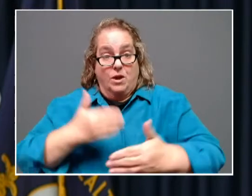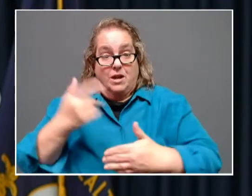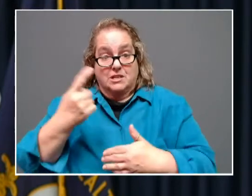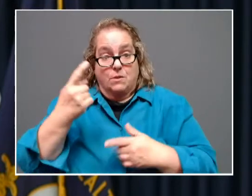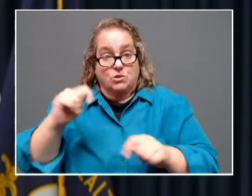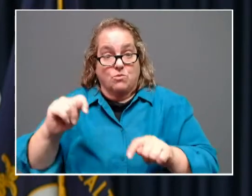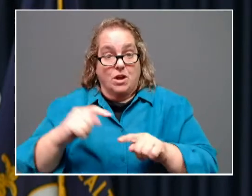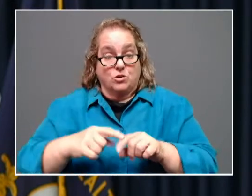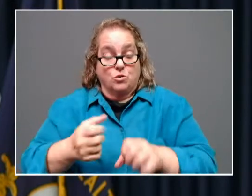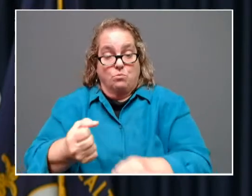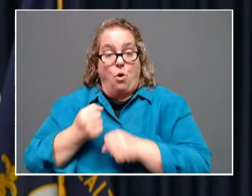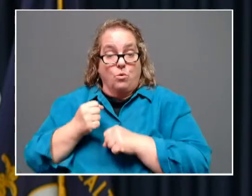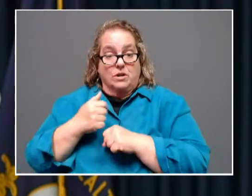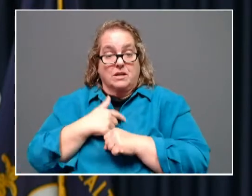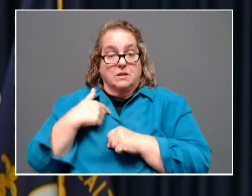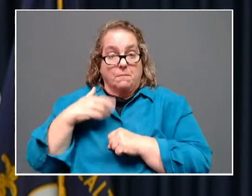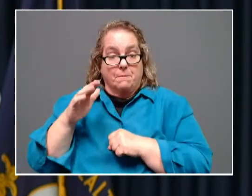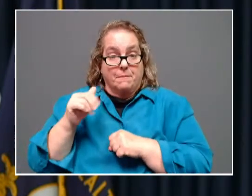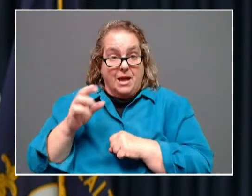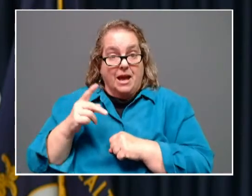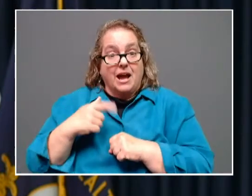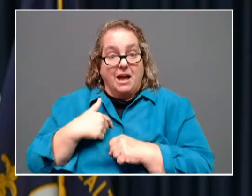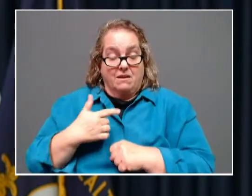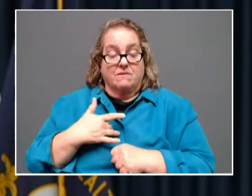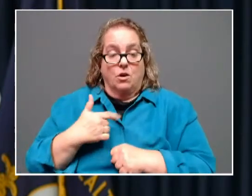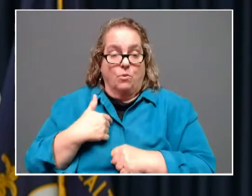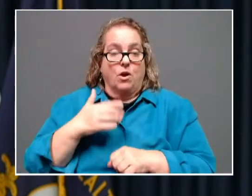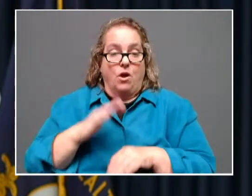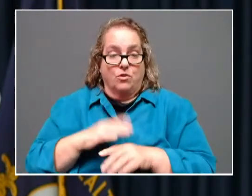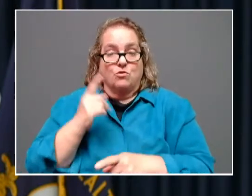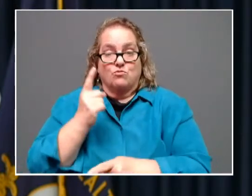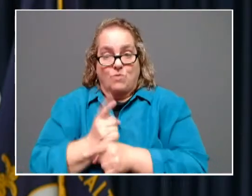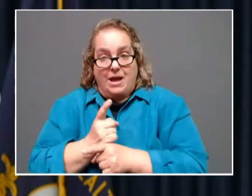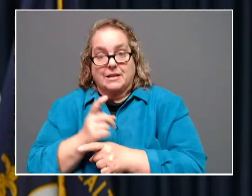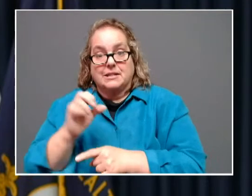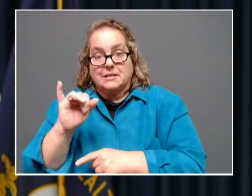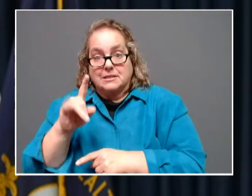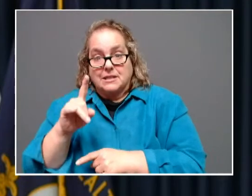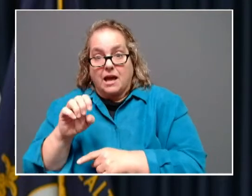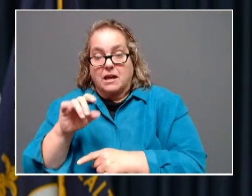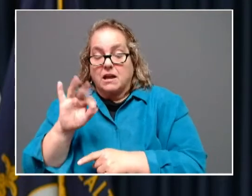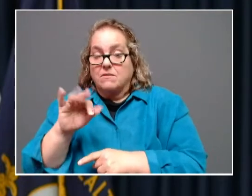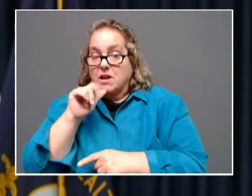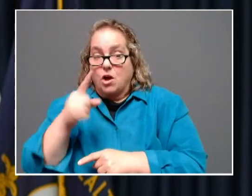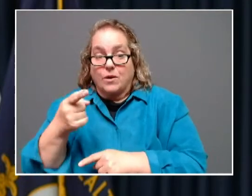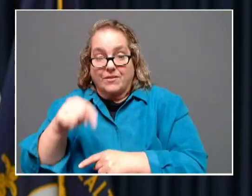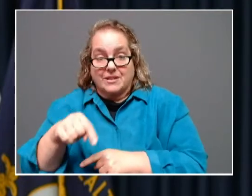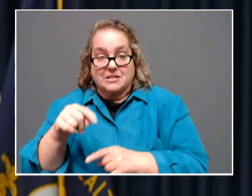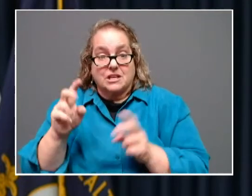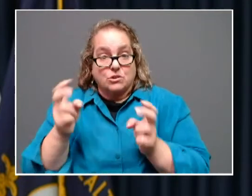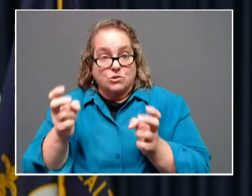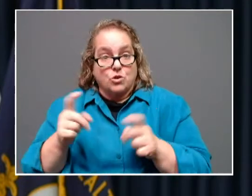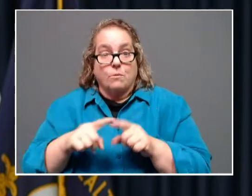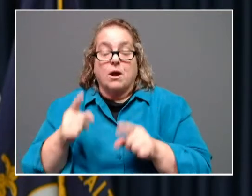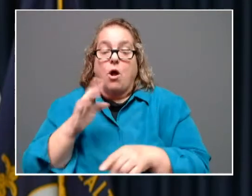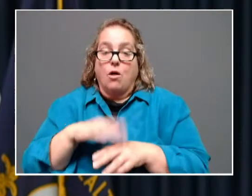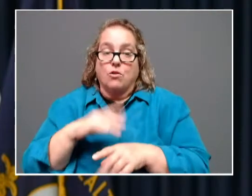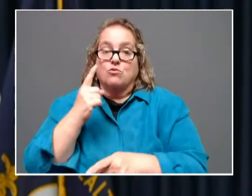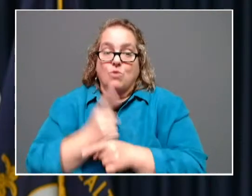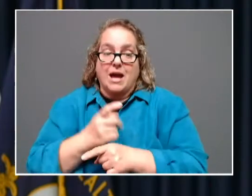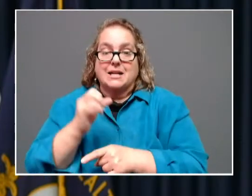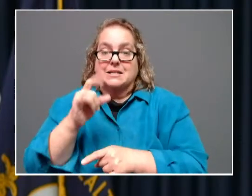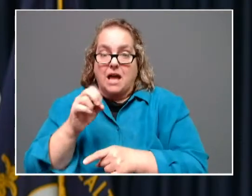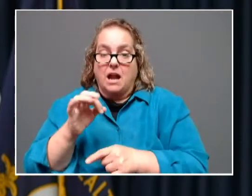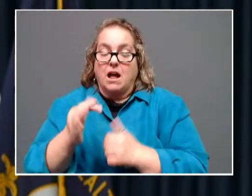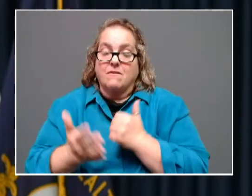back, now I believe that we are on the right side of not only this issue, but we are on the right side of helping those veterans,